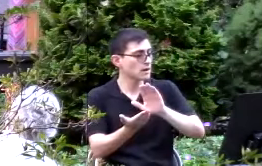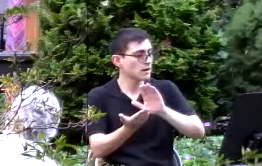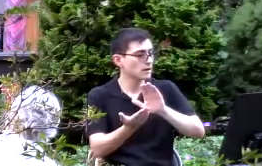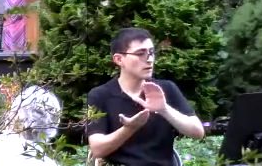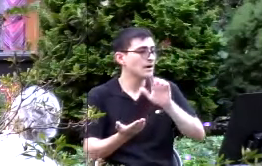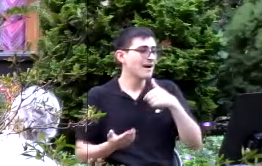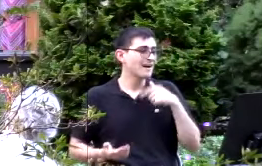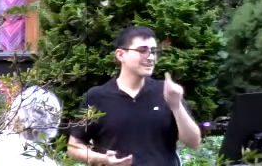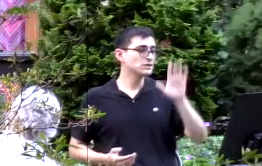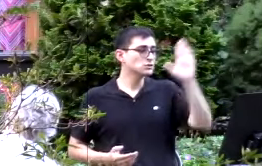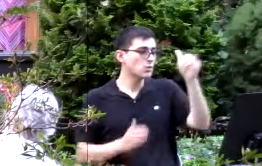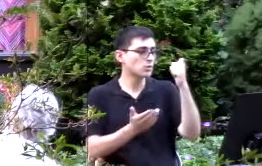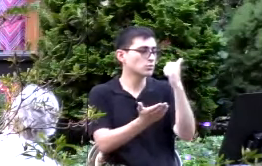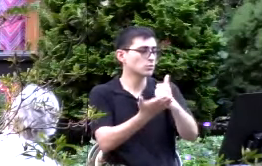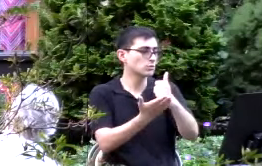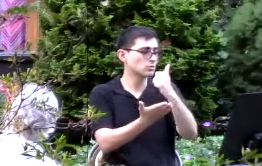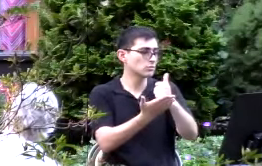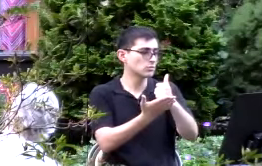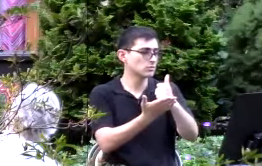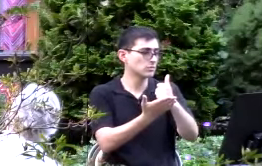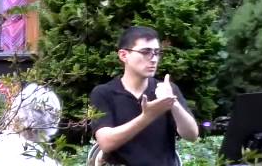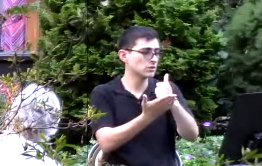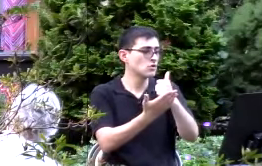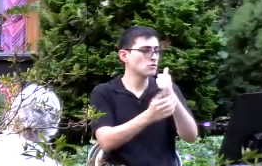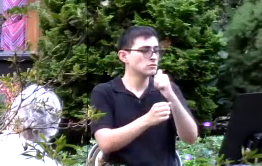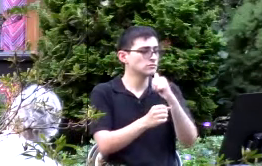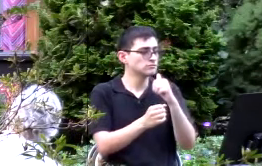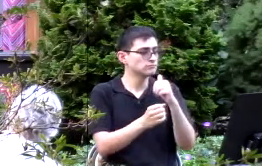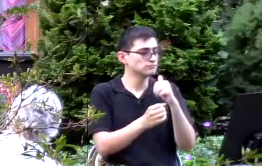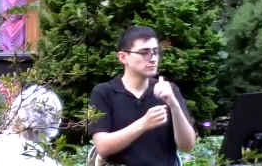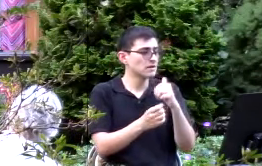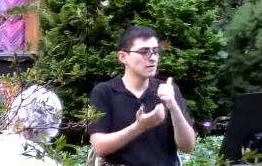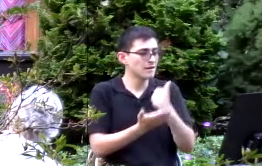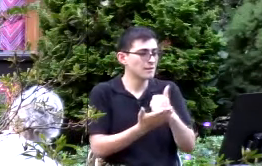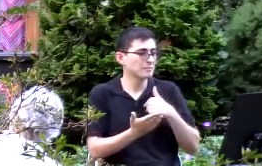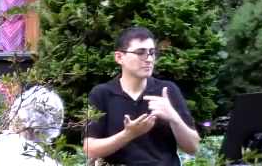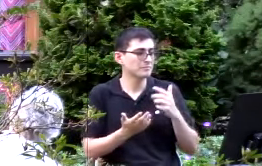my steps and help me make each day.